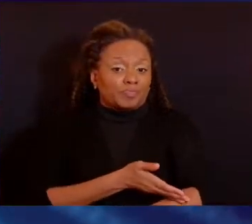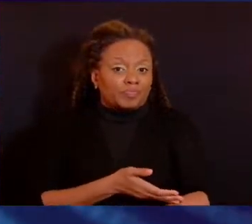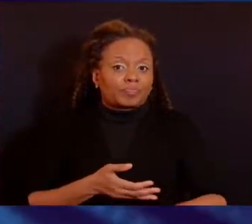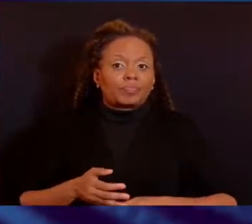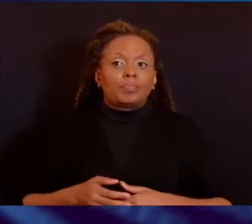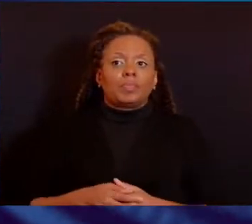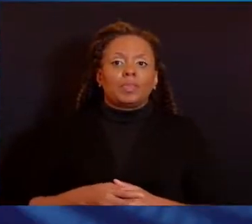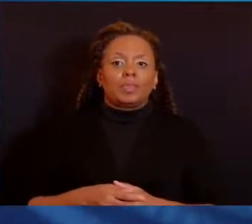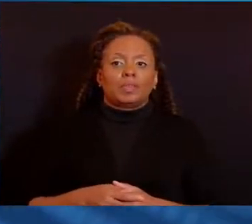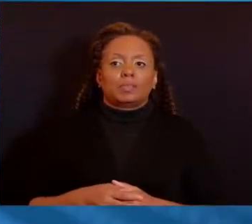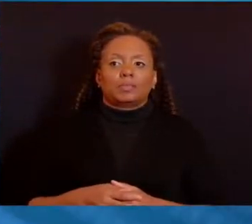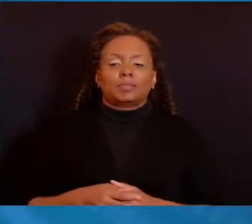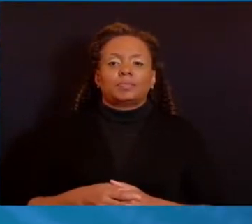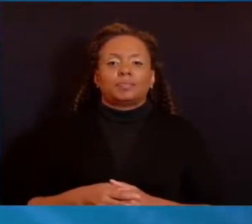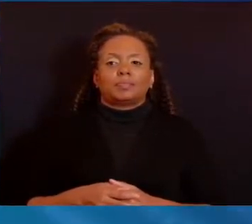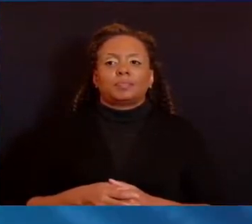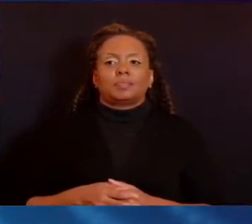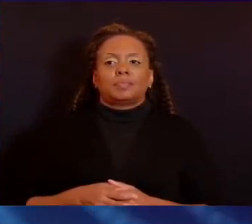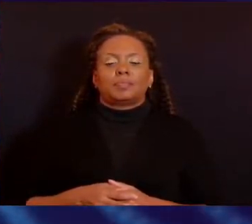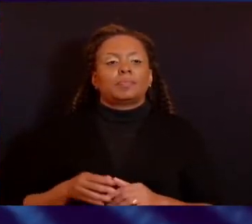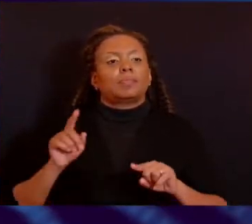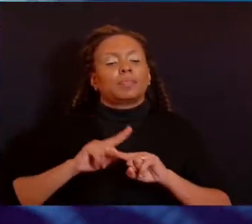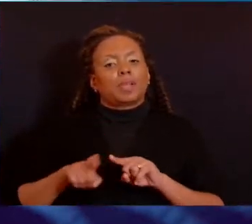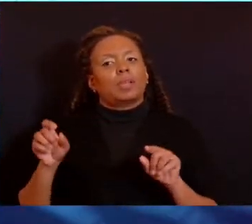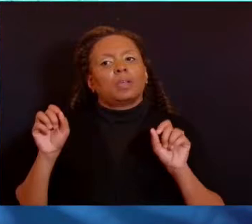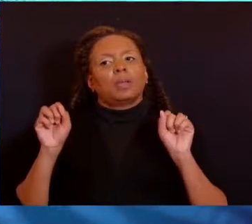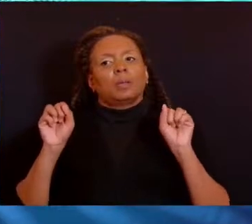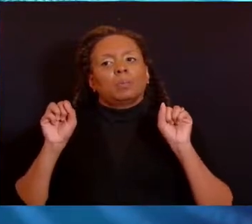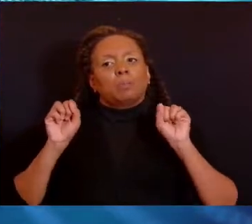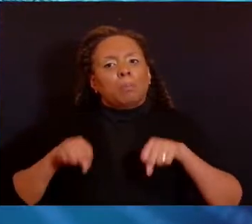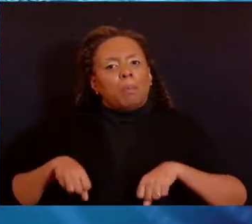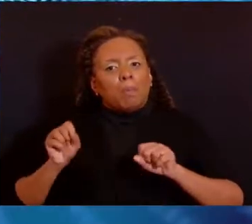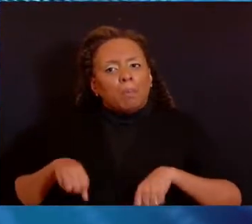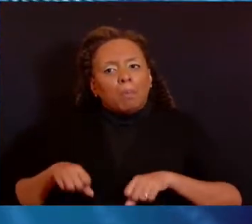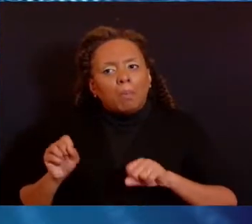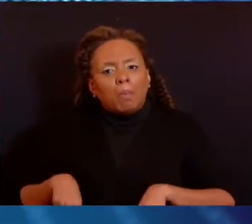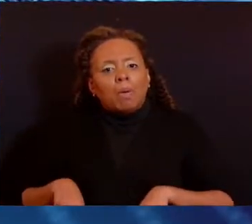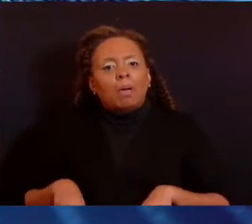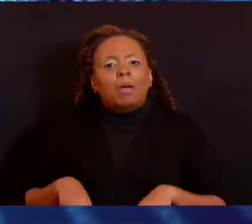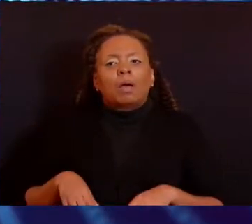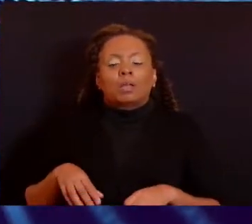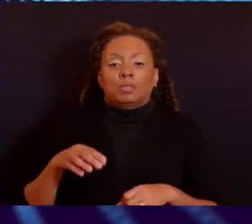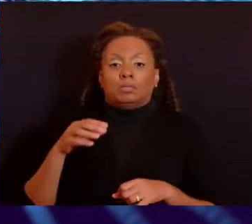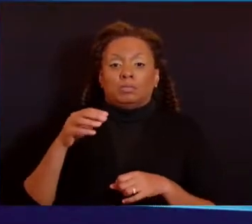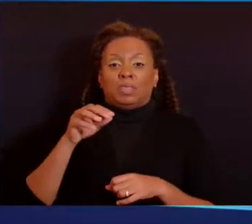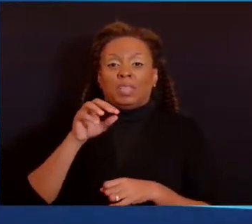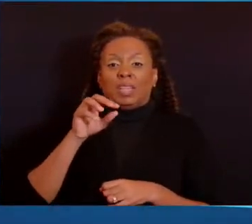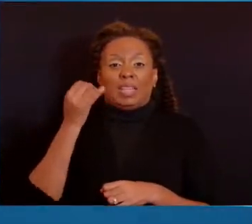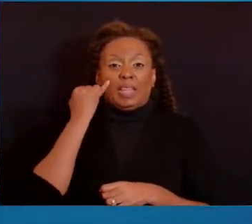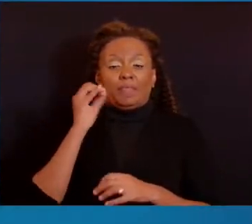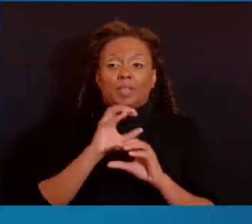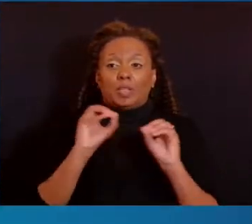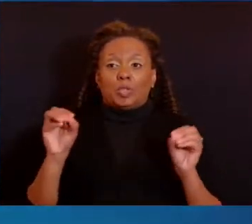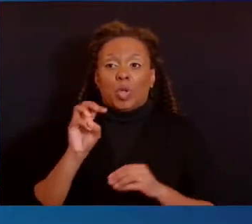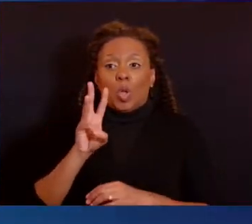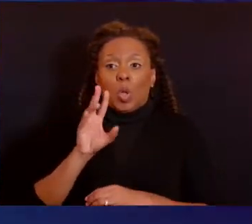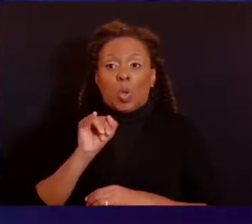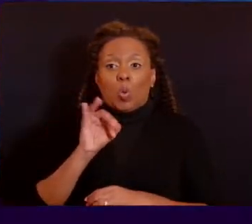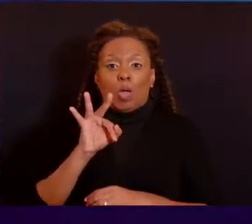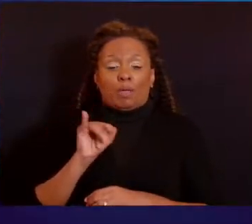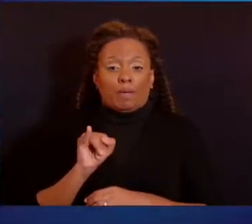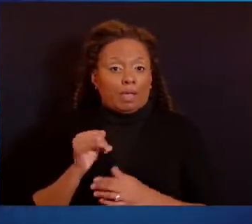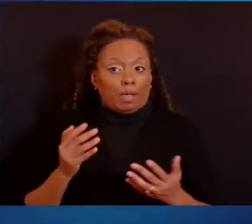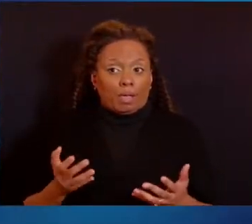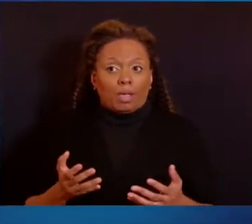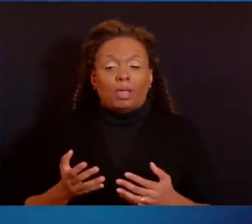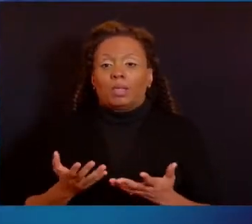But what you have identified could be a weakness. I mean, not just from the point of view of data. Let's look at a new line of weakness. It